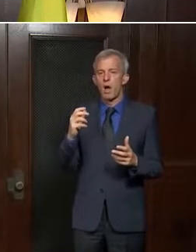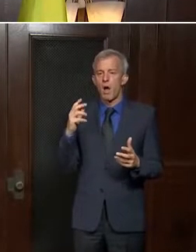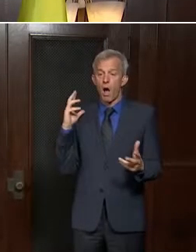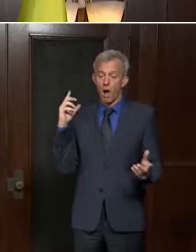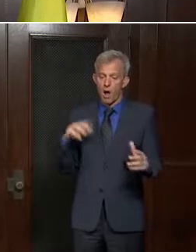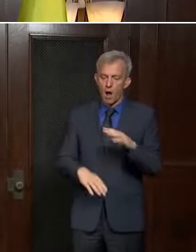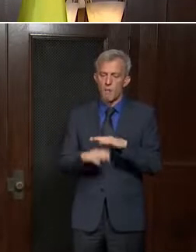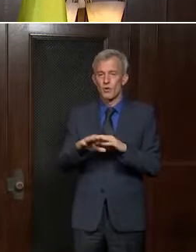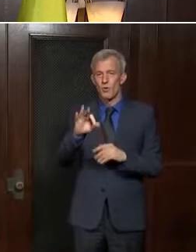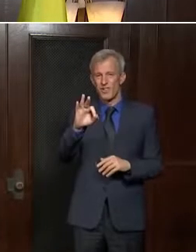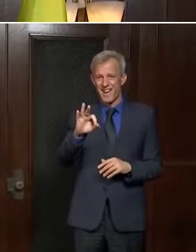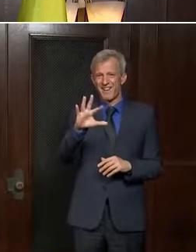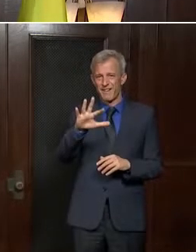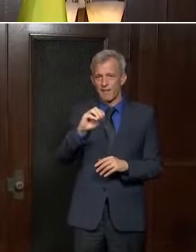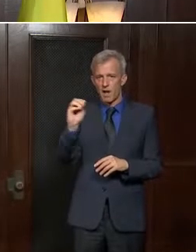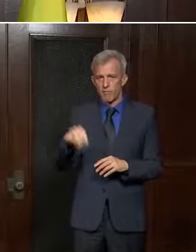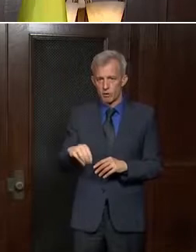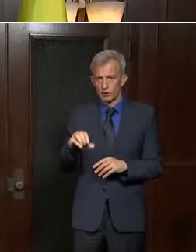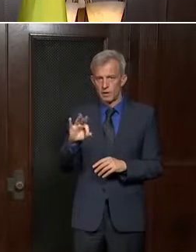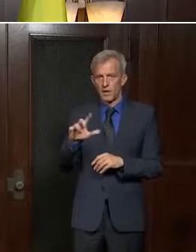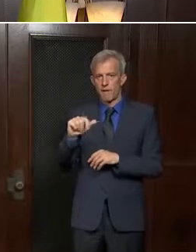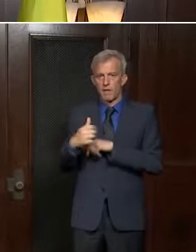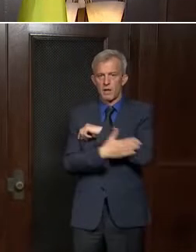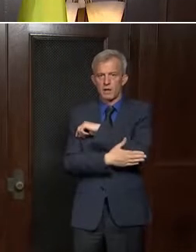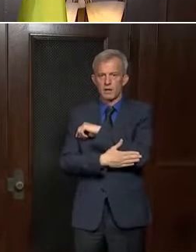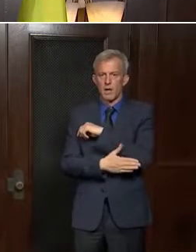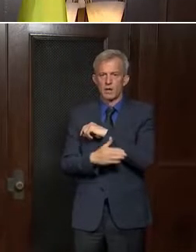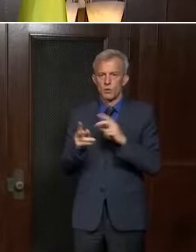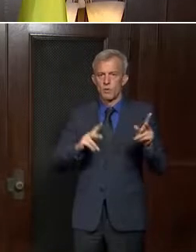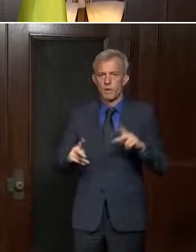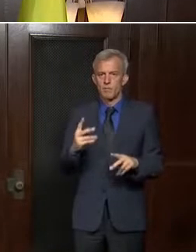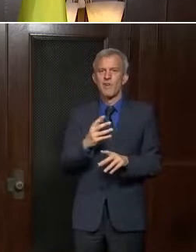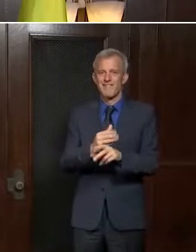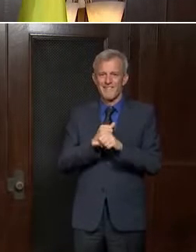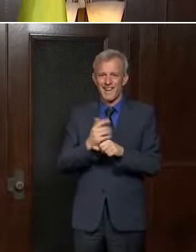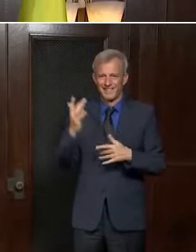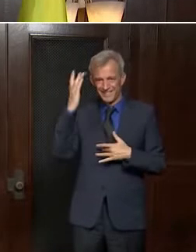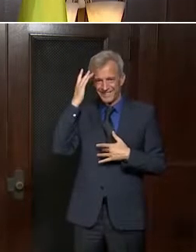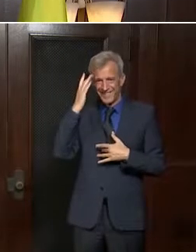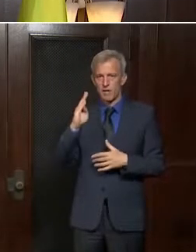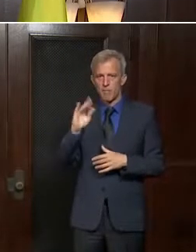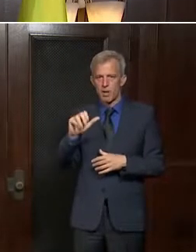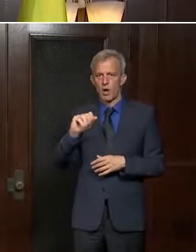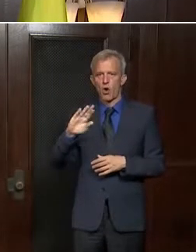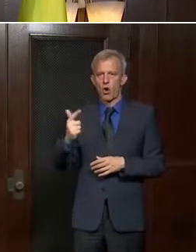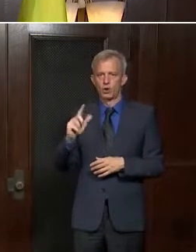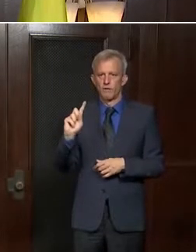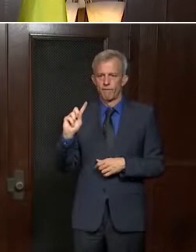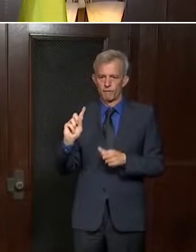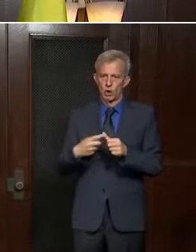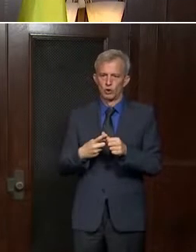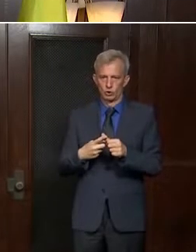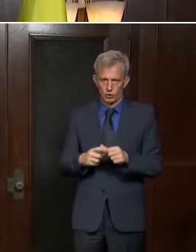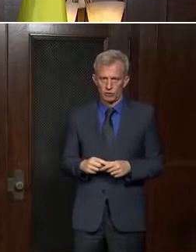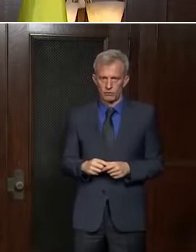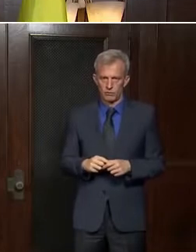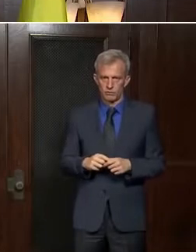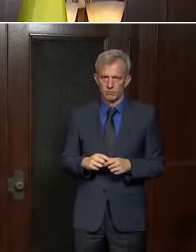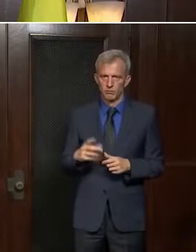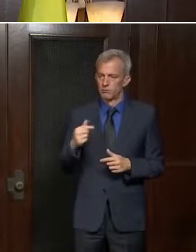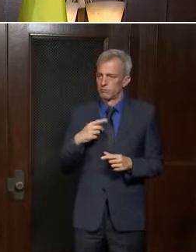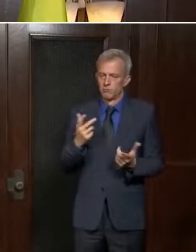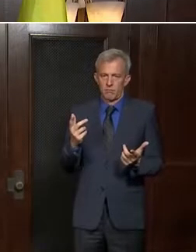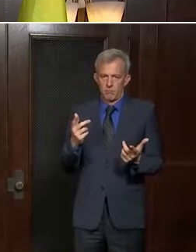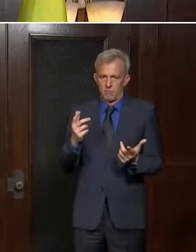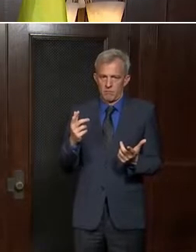residents contract COVID-19 by August 1st. And I don't have to tell you what that would do to our healthcare system, how many people would